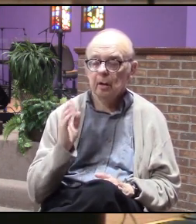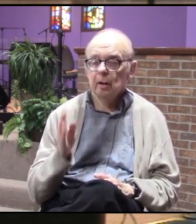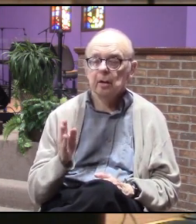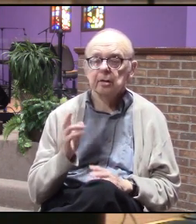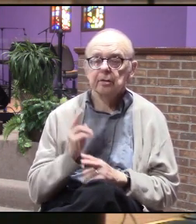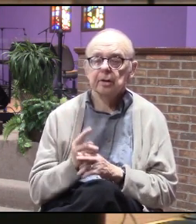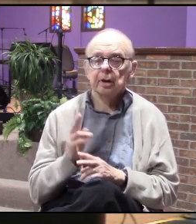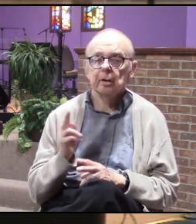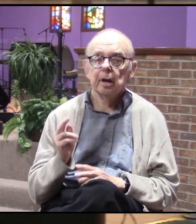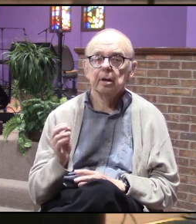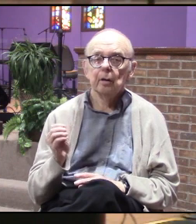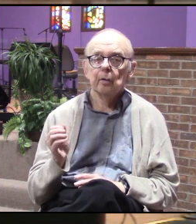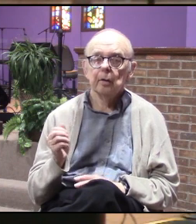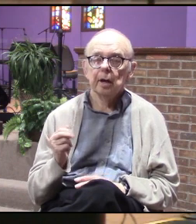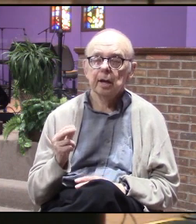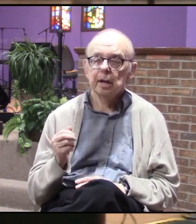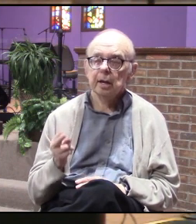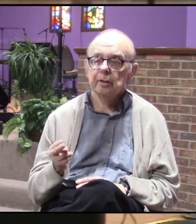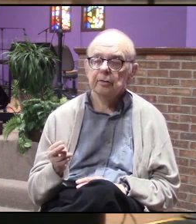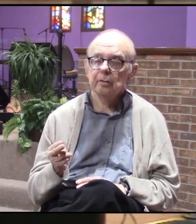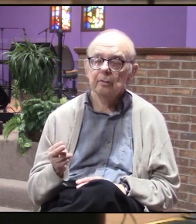care of Noah.